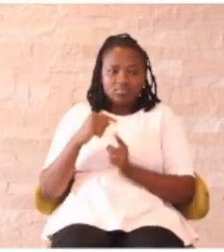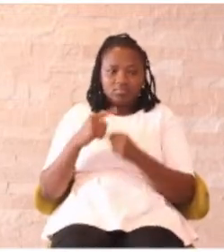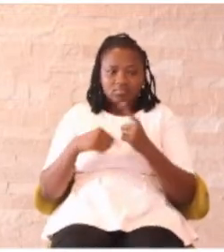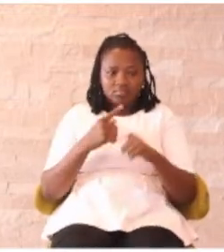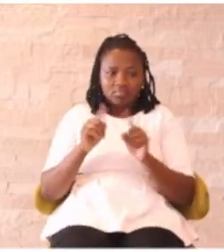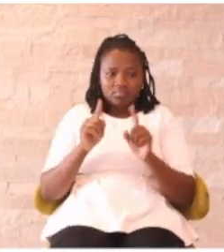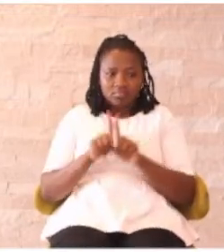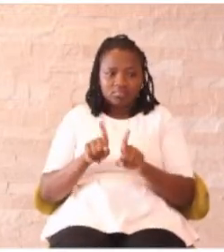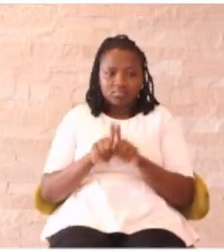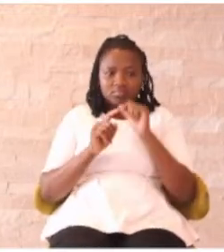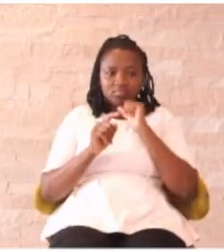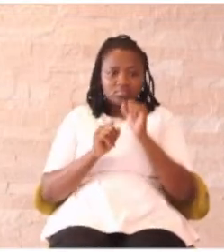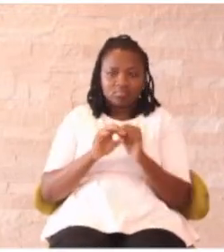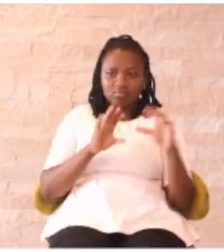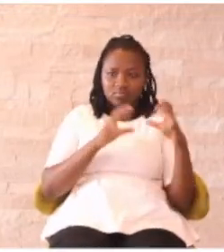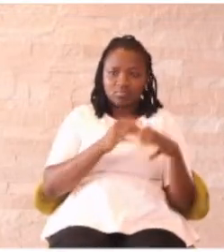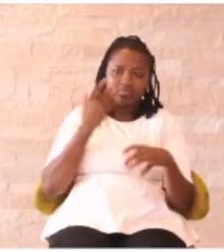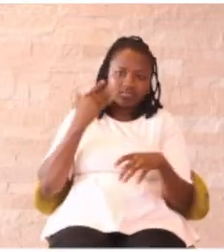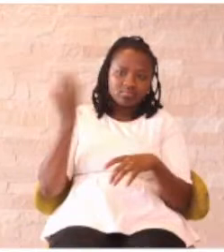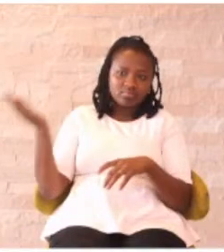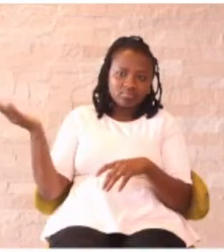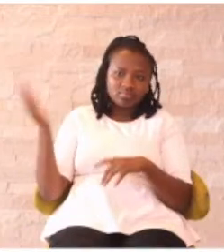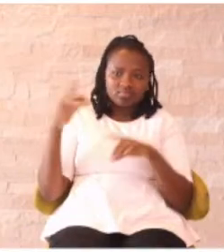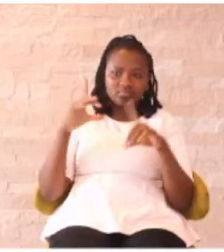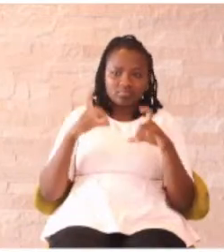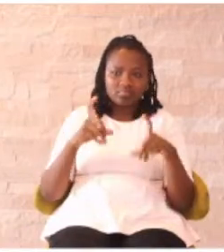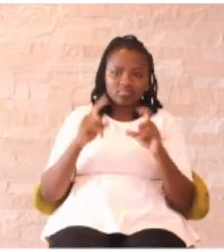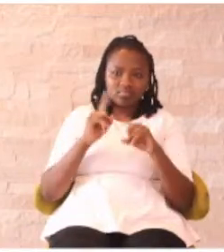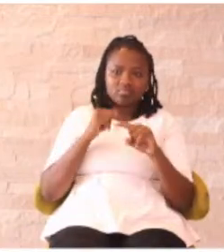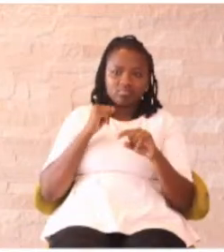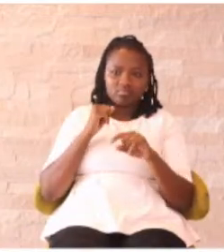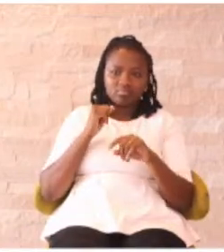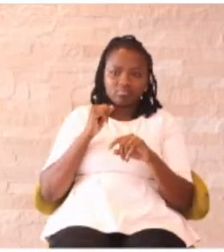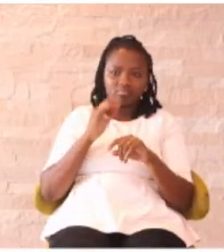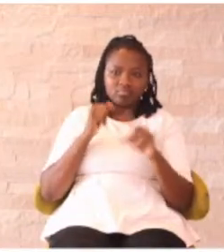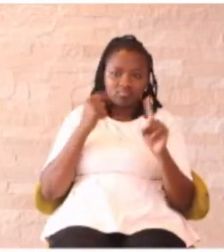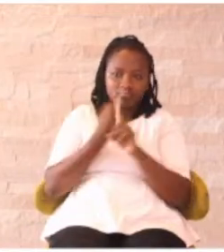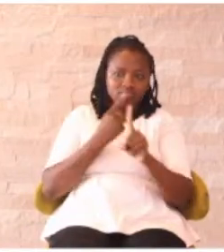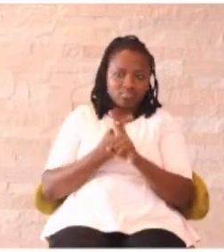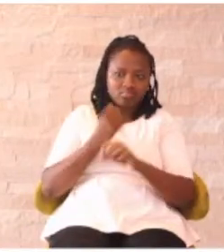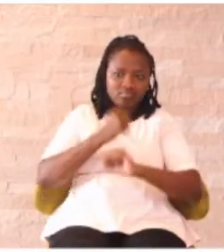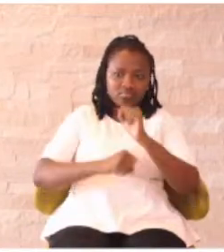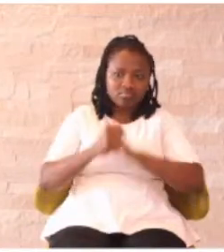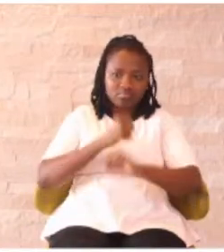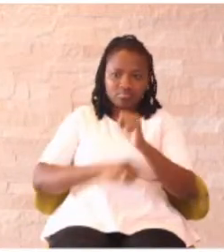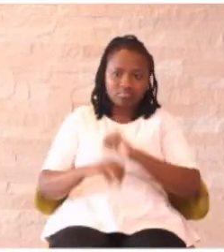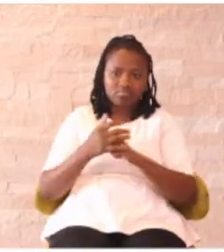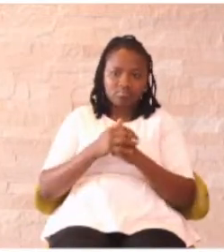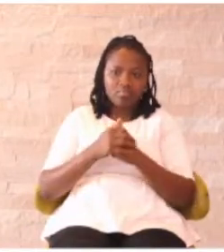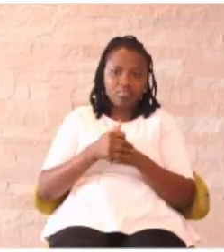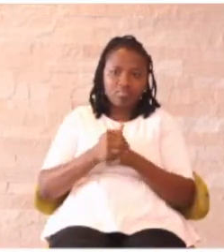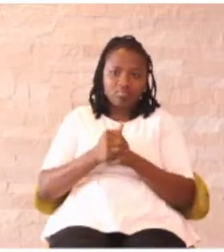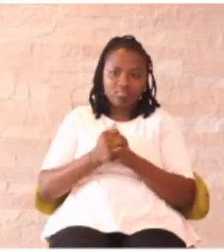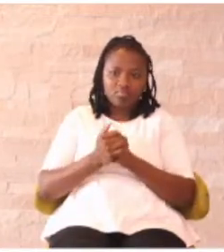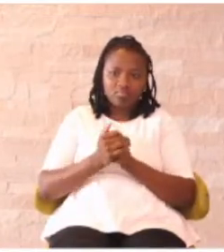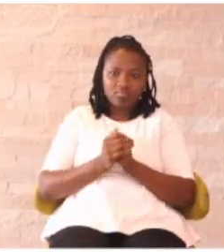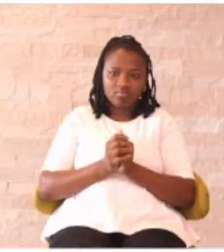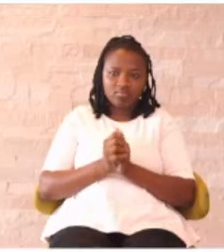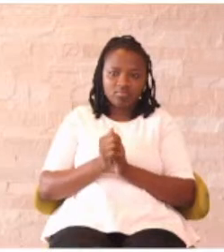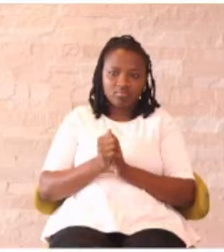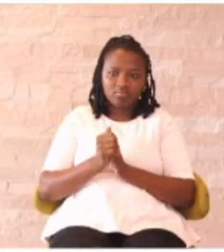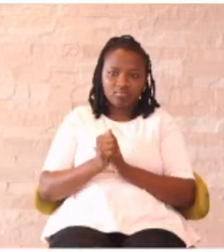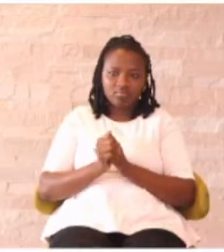ones. So these are pictures of our engagements. Here, it's Masindi District